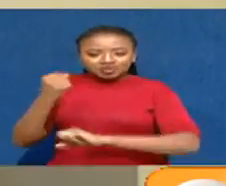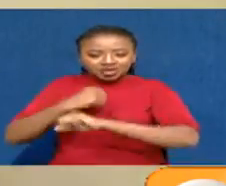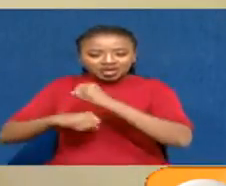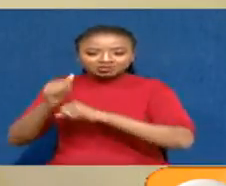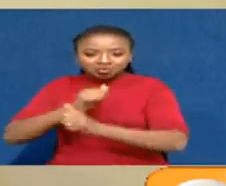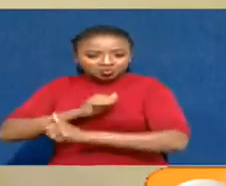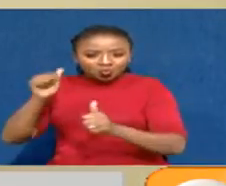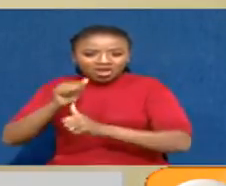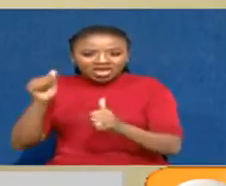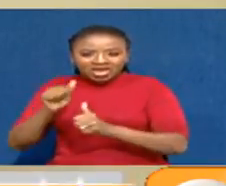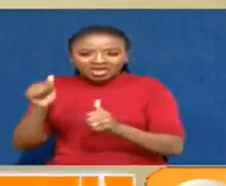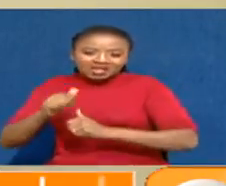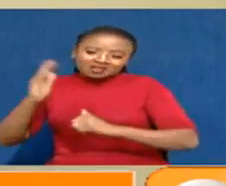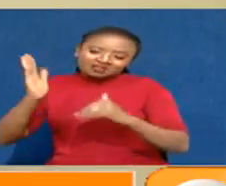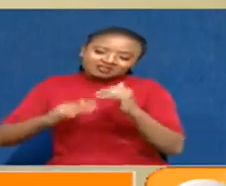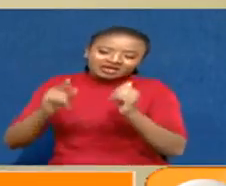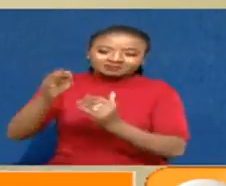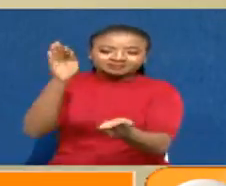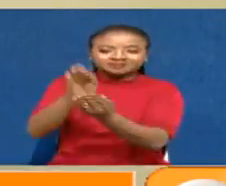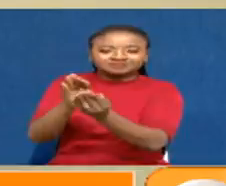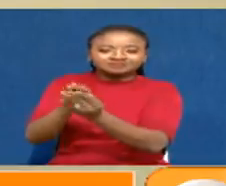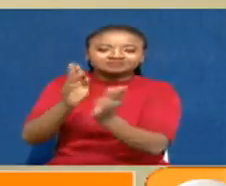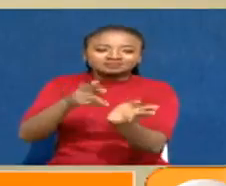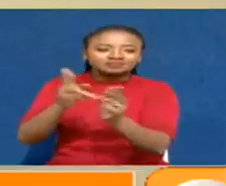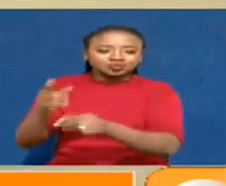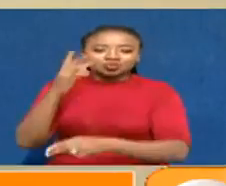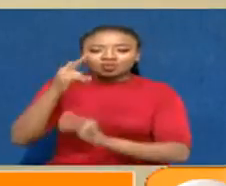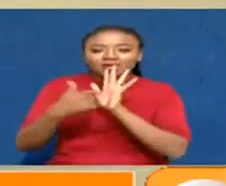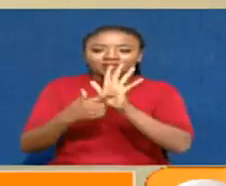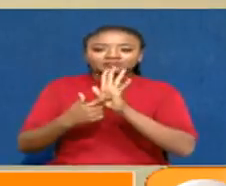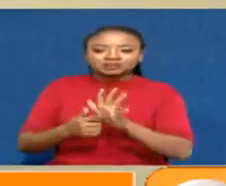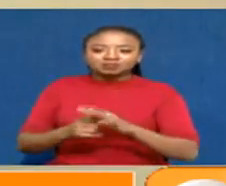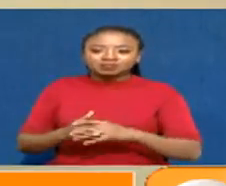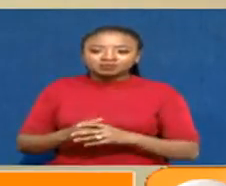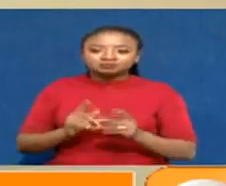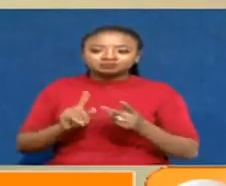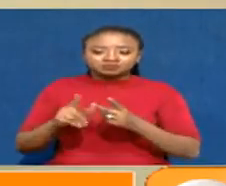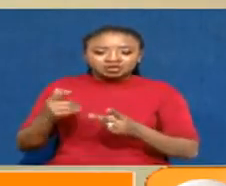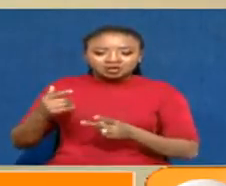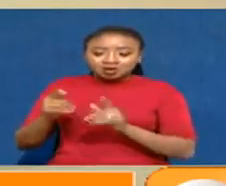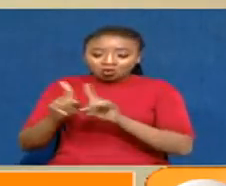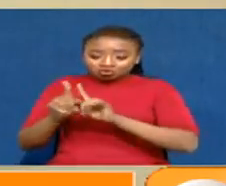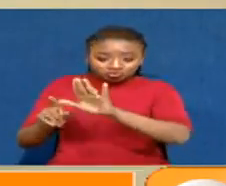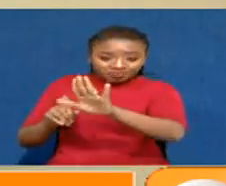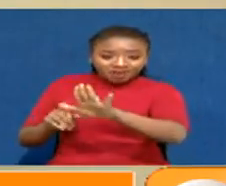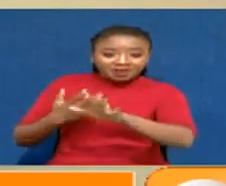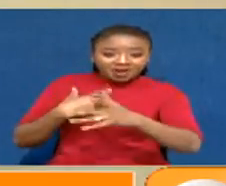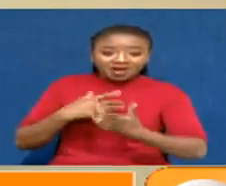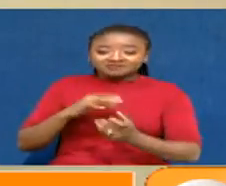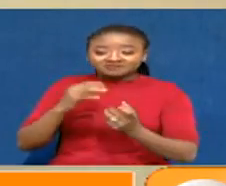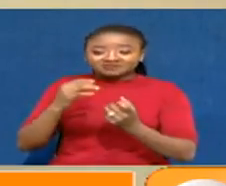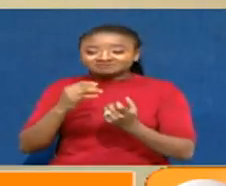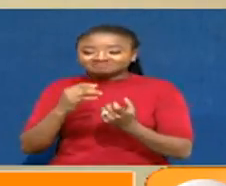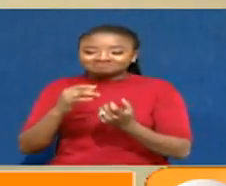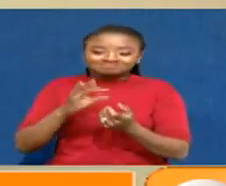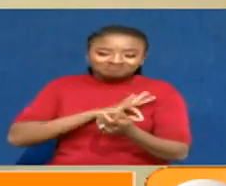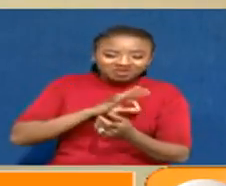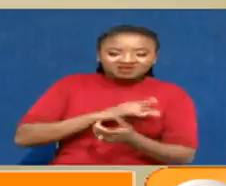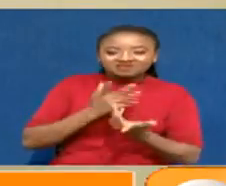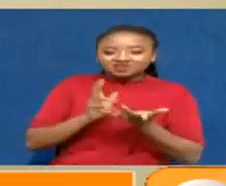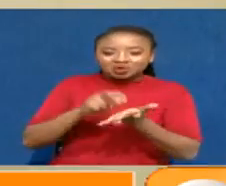that traditional banks suffer from. And then likewise, there are competencies or strengths that traditional banks have that digital lenders don't have.